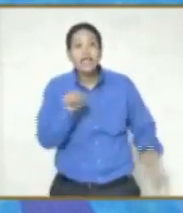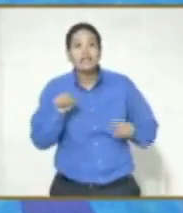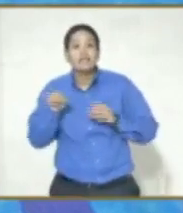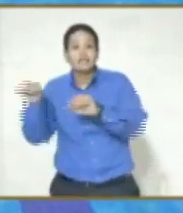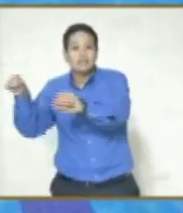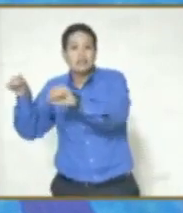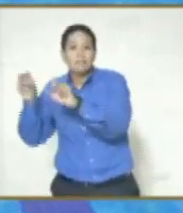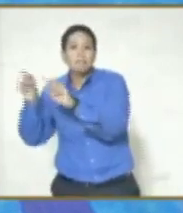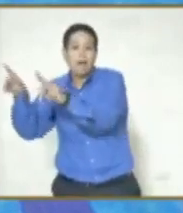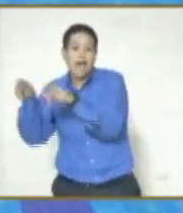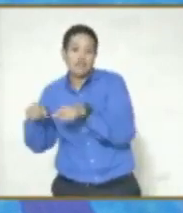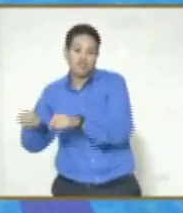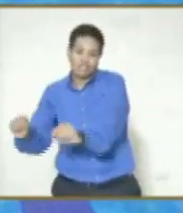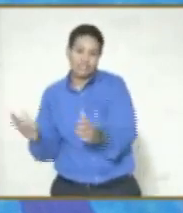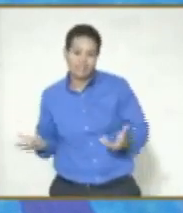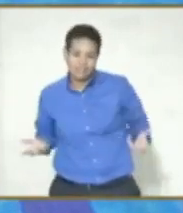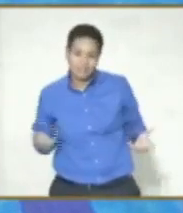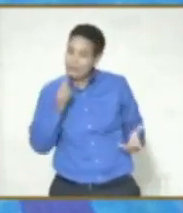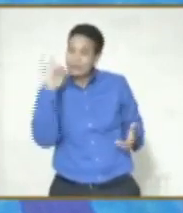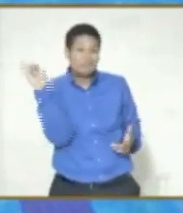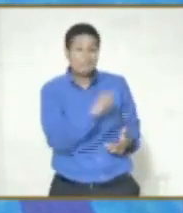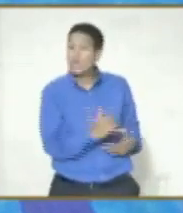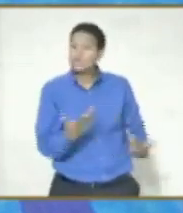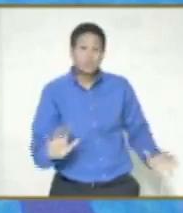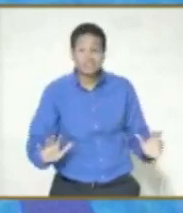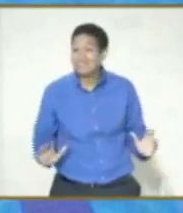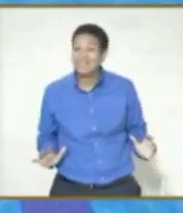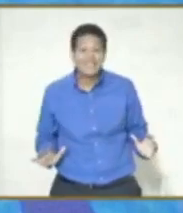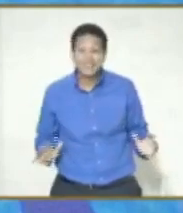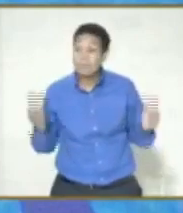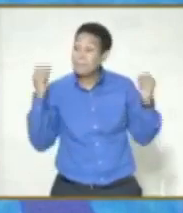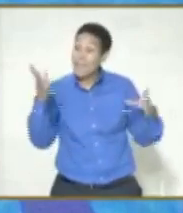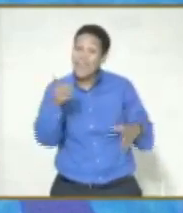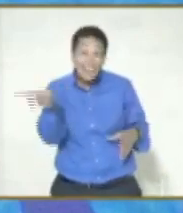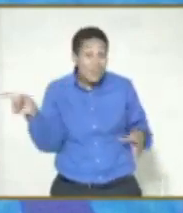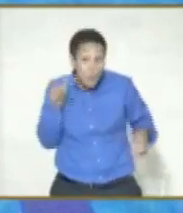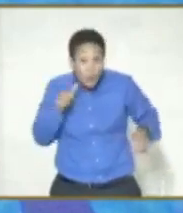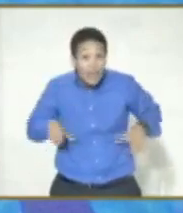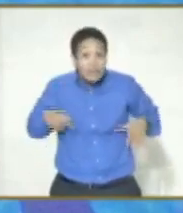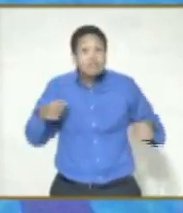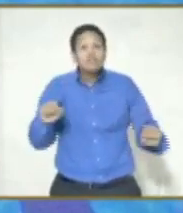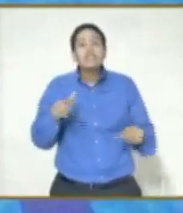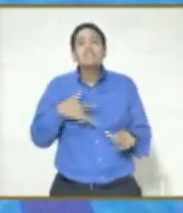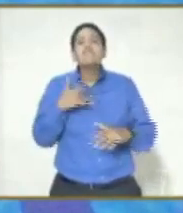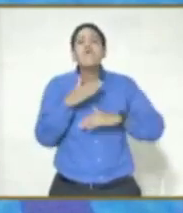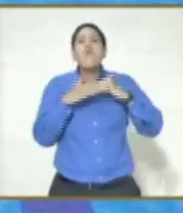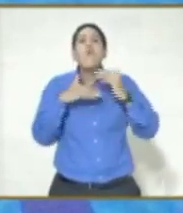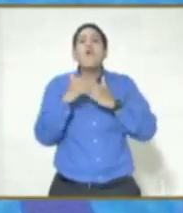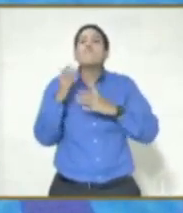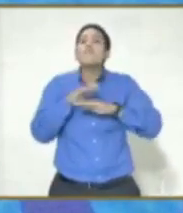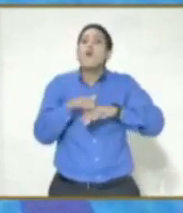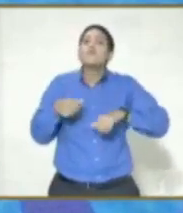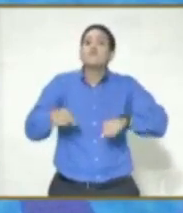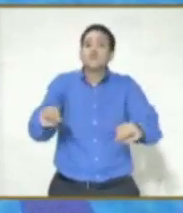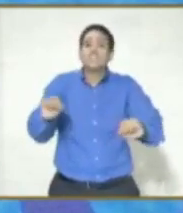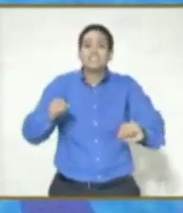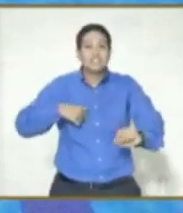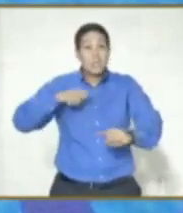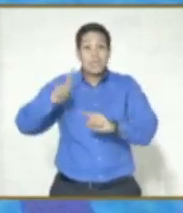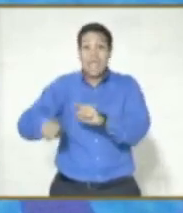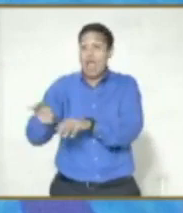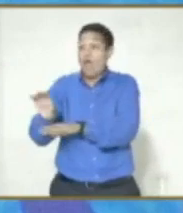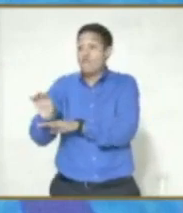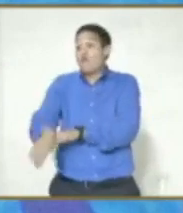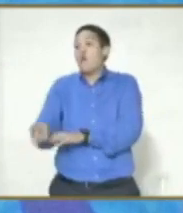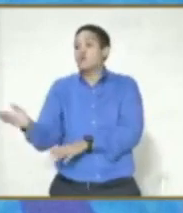back to where they are. A lot of them feel comfortable out there. We can't force them